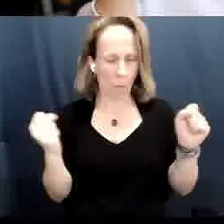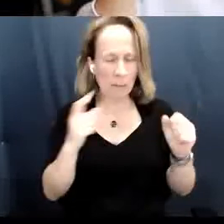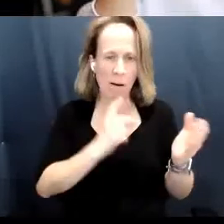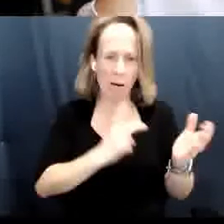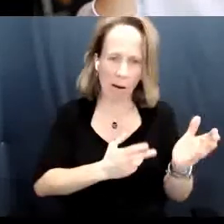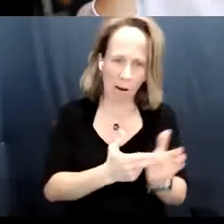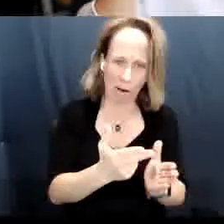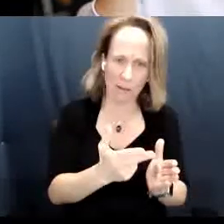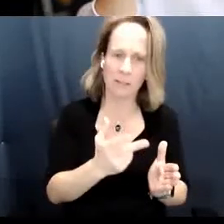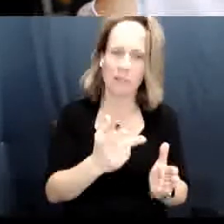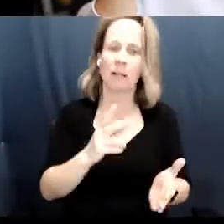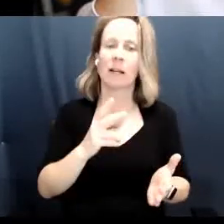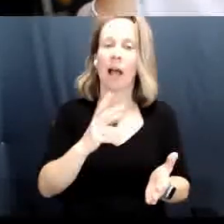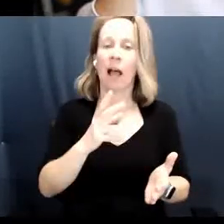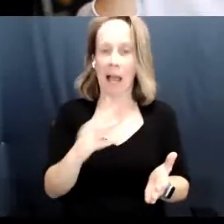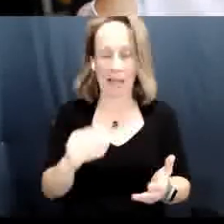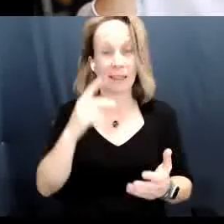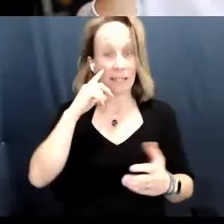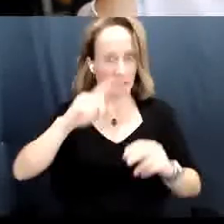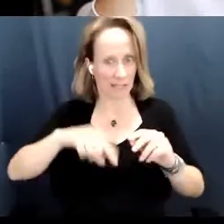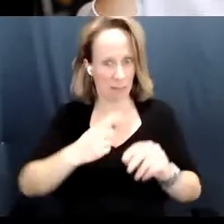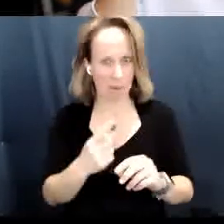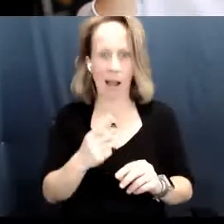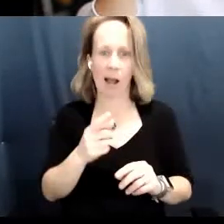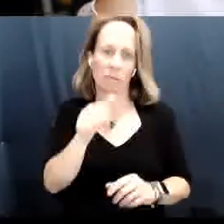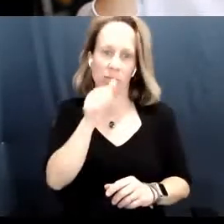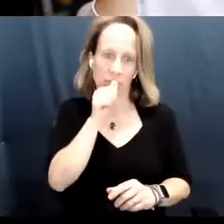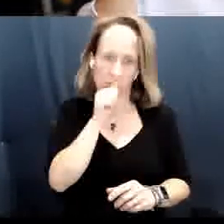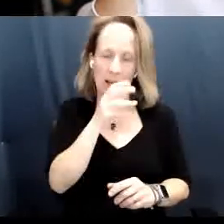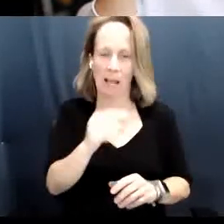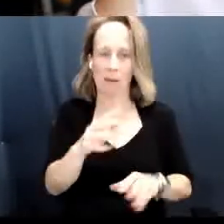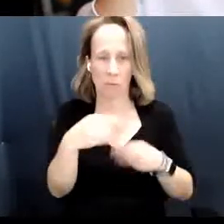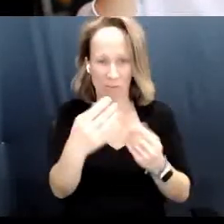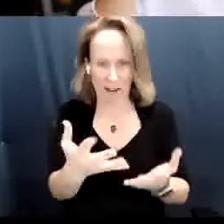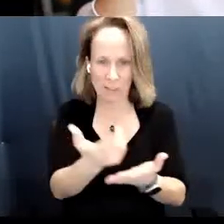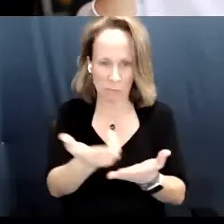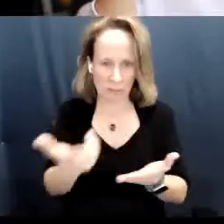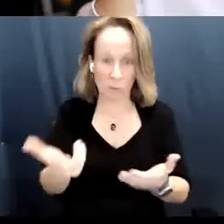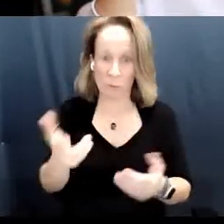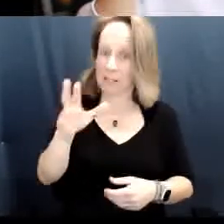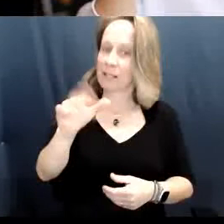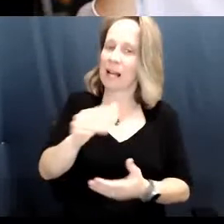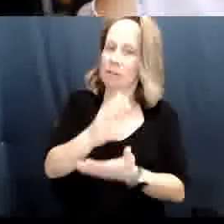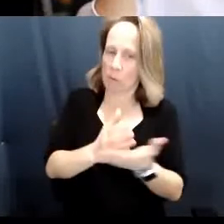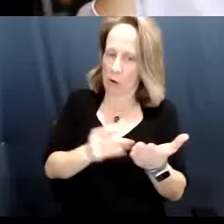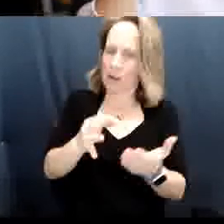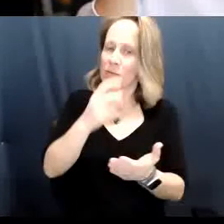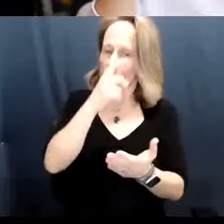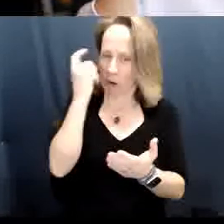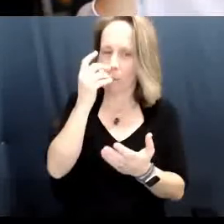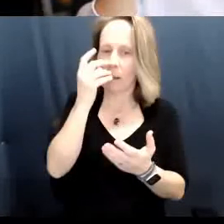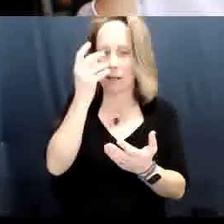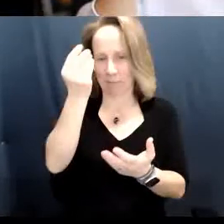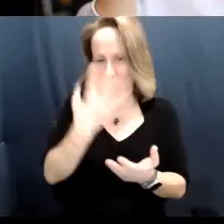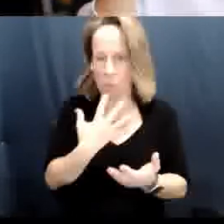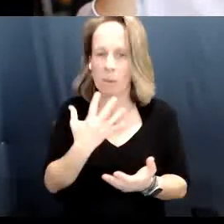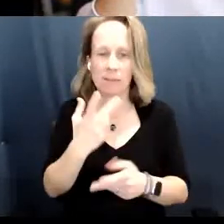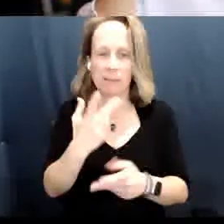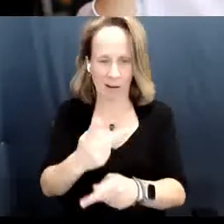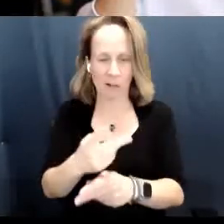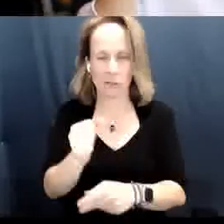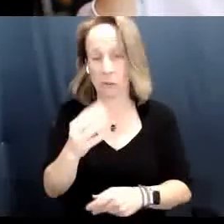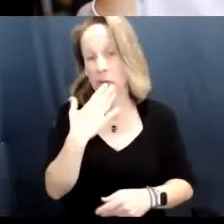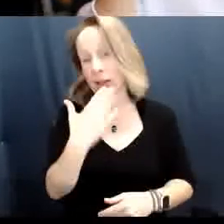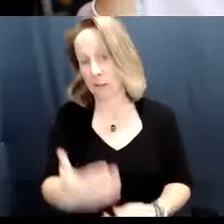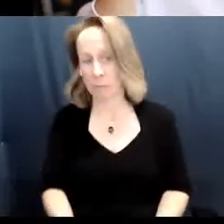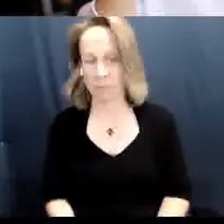back to your confidentiality and providing resources. And all these things are all a part of trauma-informed care. So thank you for highlighting them.